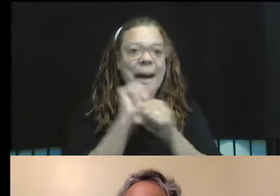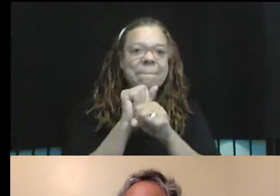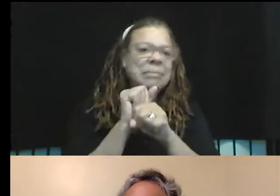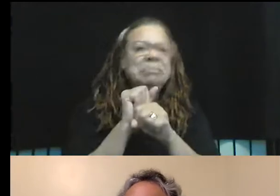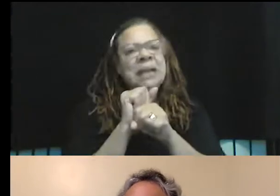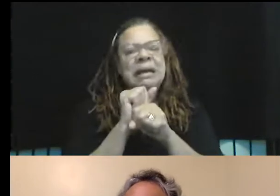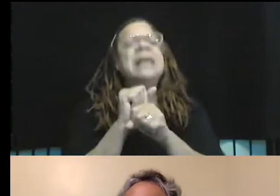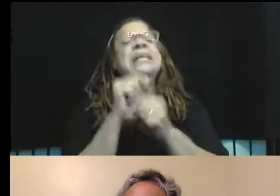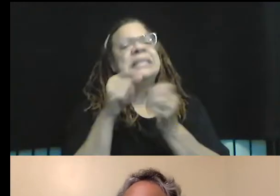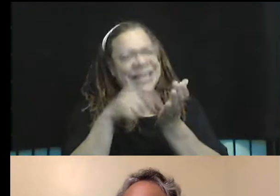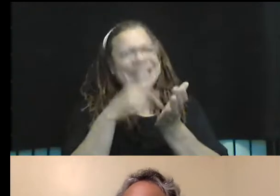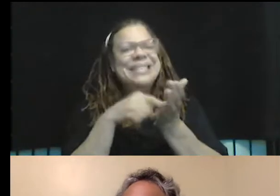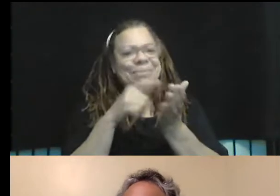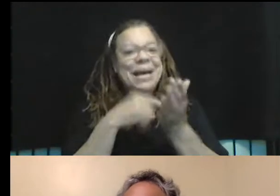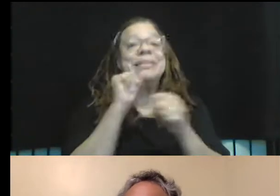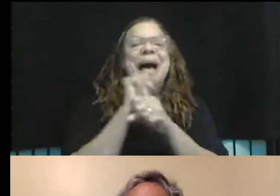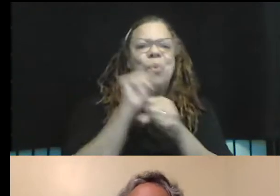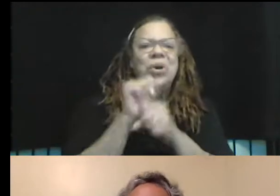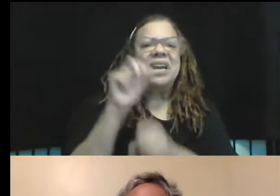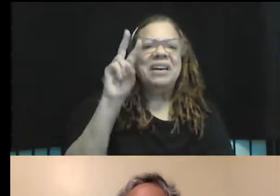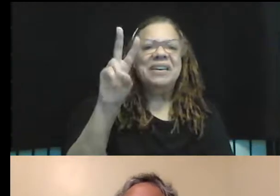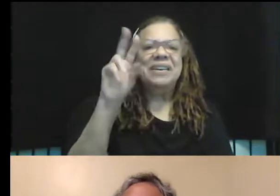does at moments because I work in a vault all day.